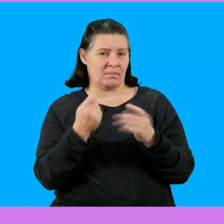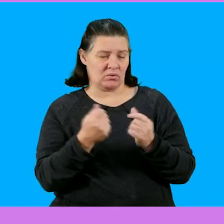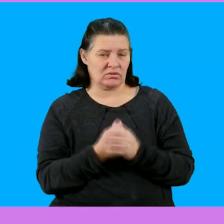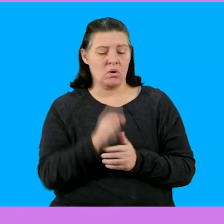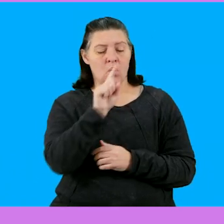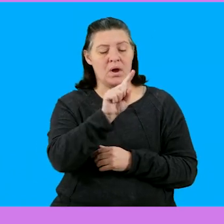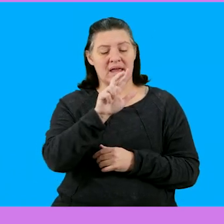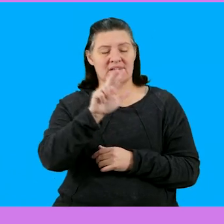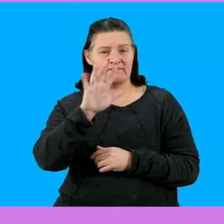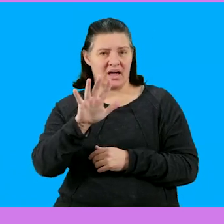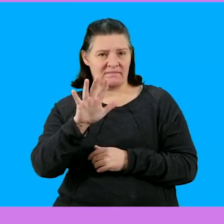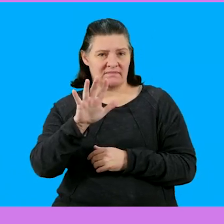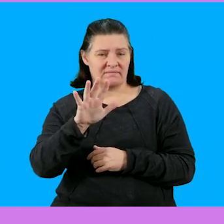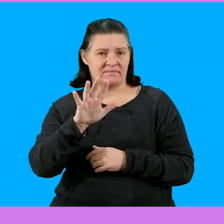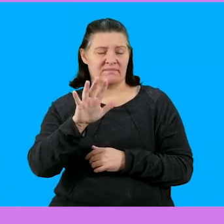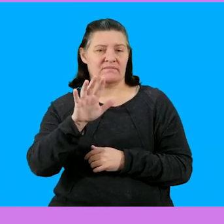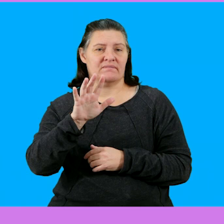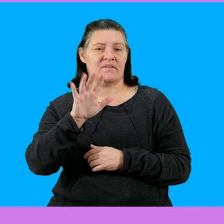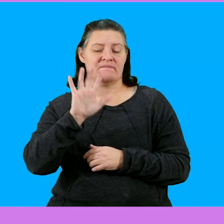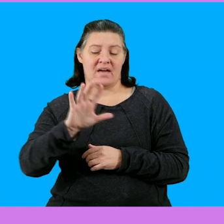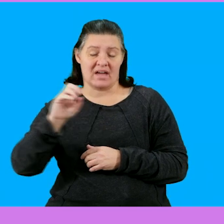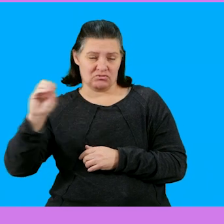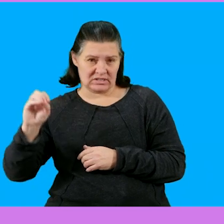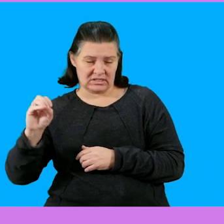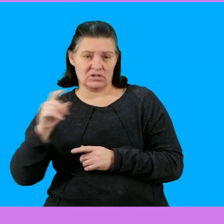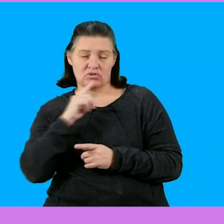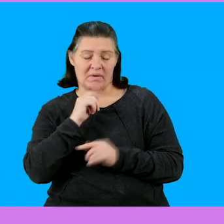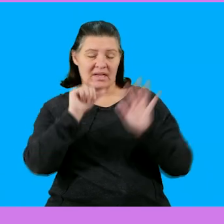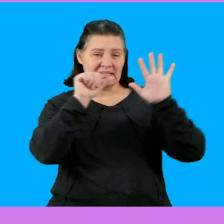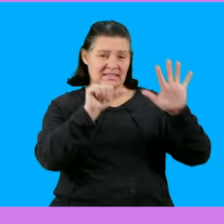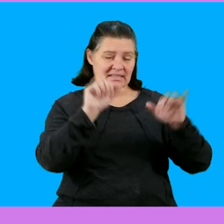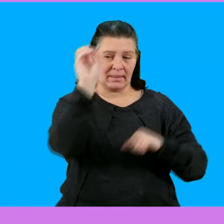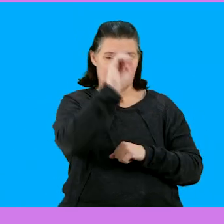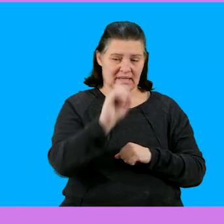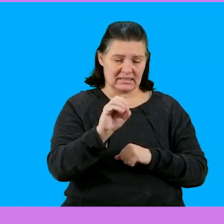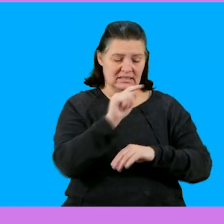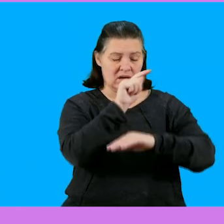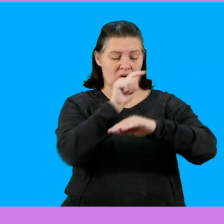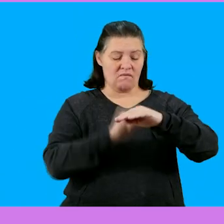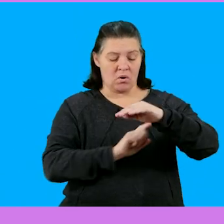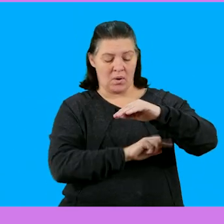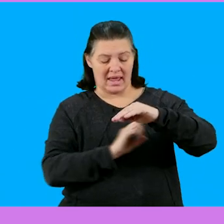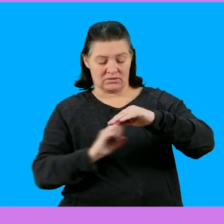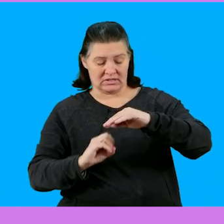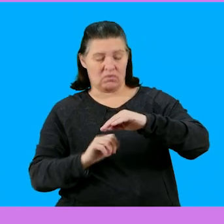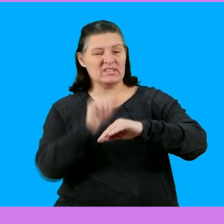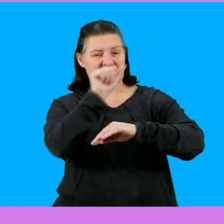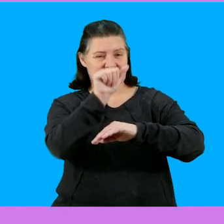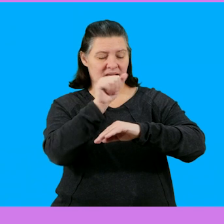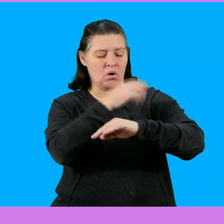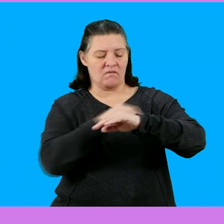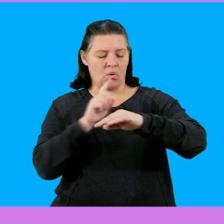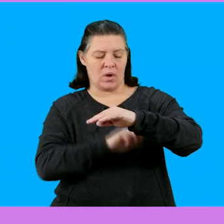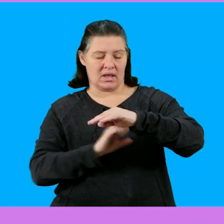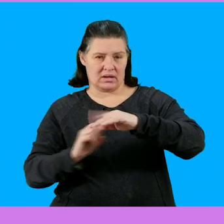is 185,500 rand. So I'm going to calculate 6% on the new principal amount of